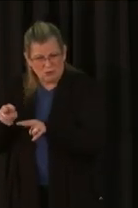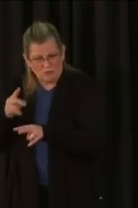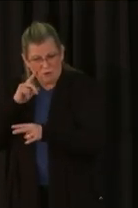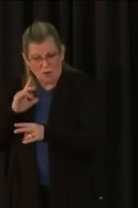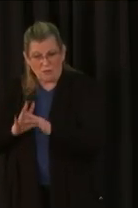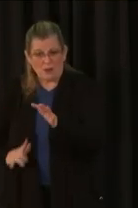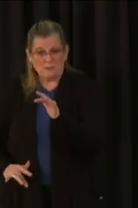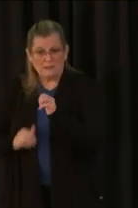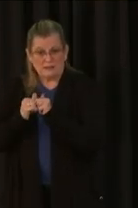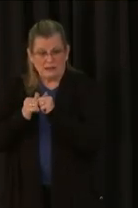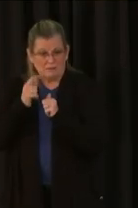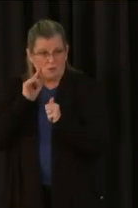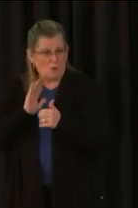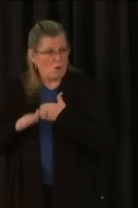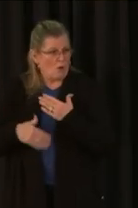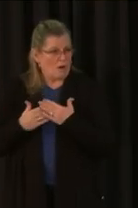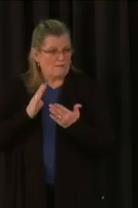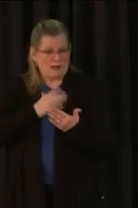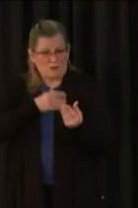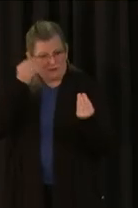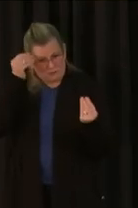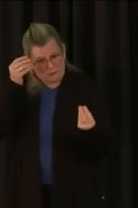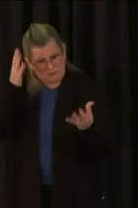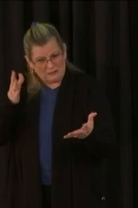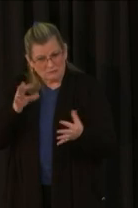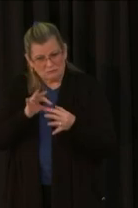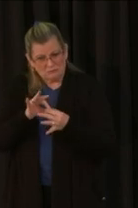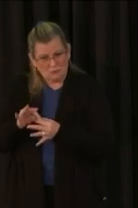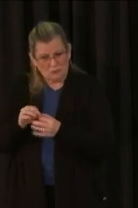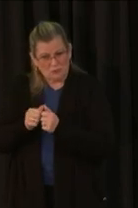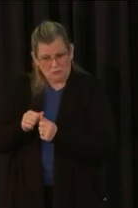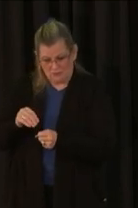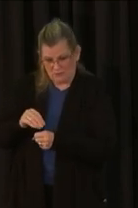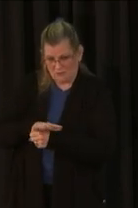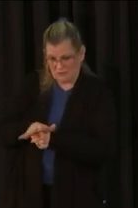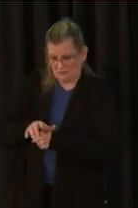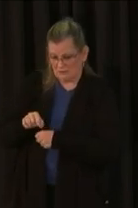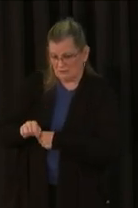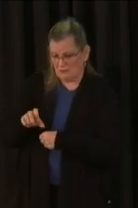of our information that we shared today with you at